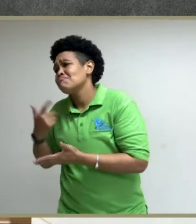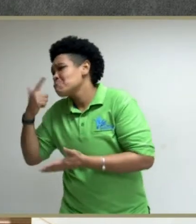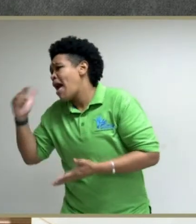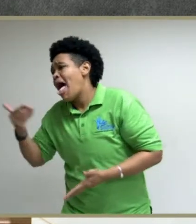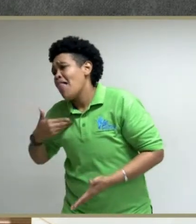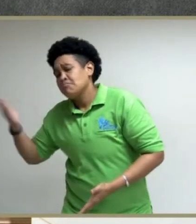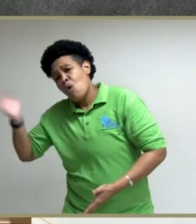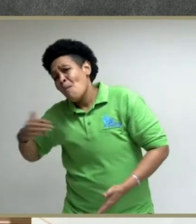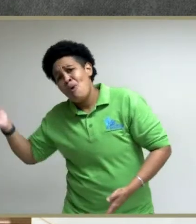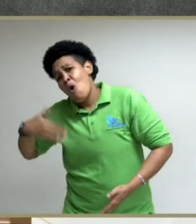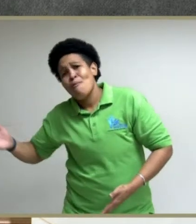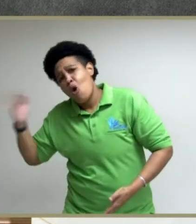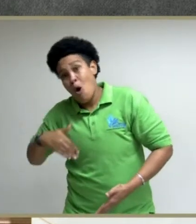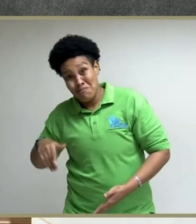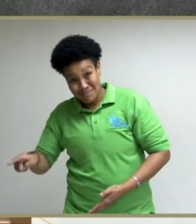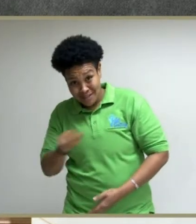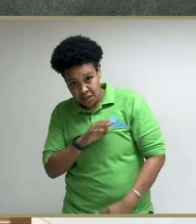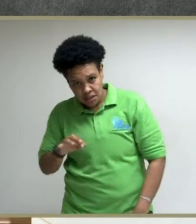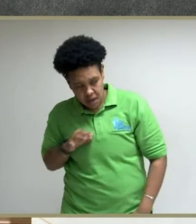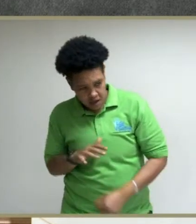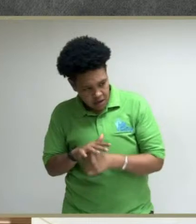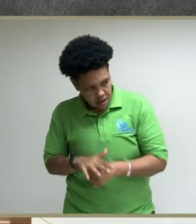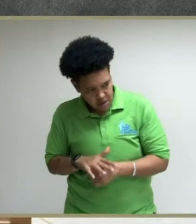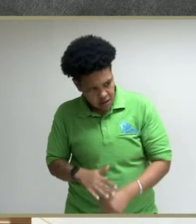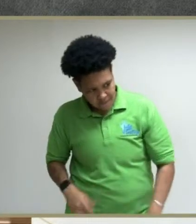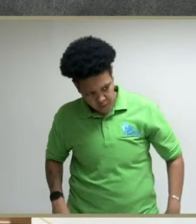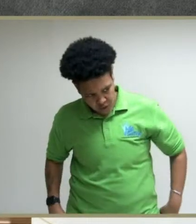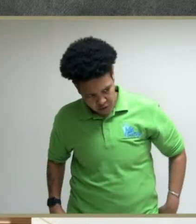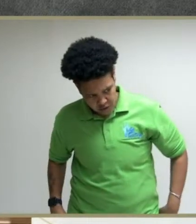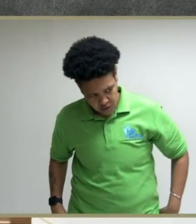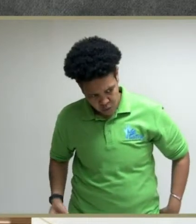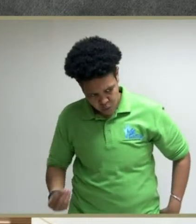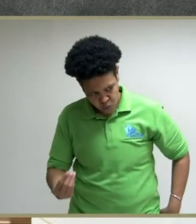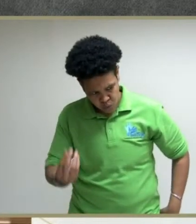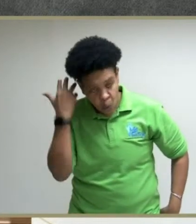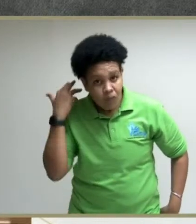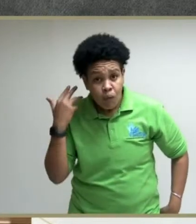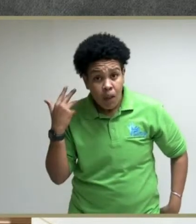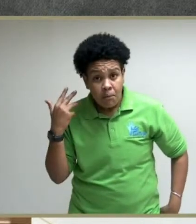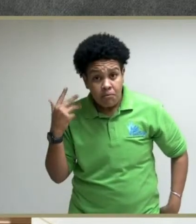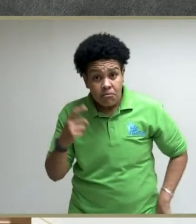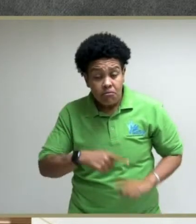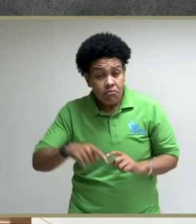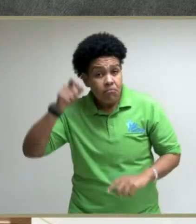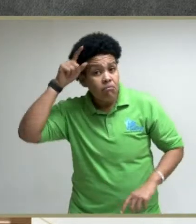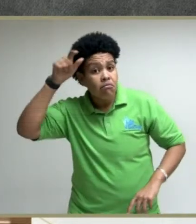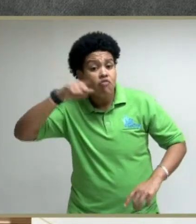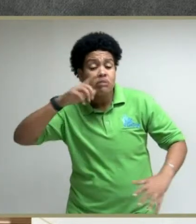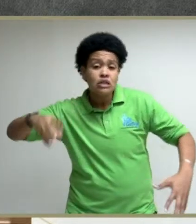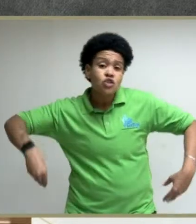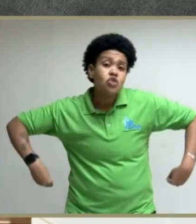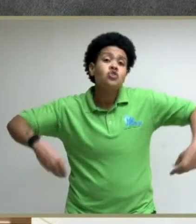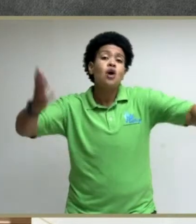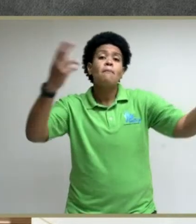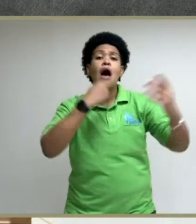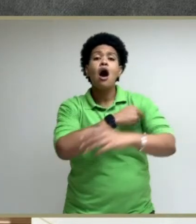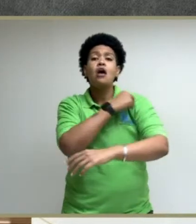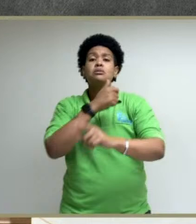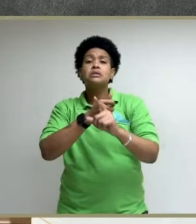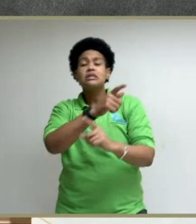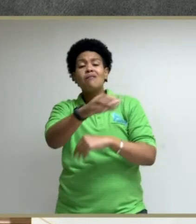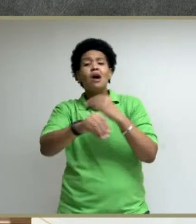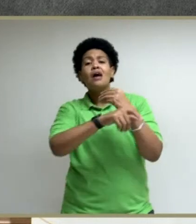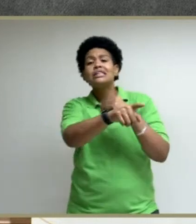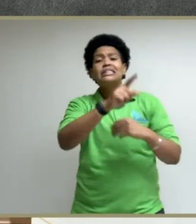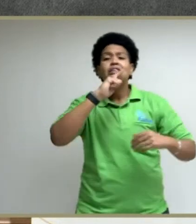had the staff under considerable pressure. Also, in terms of supplies to the hospitals, those would have been at a